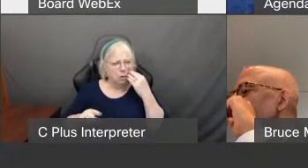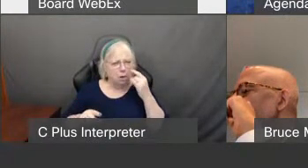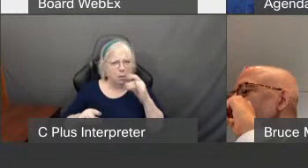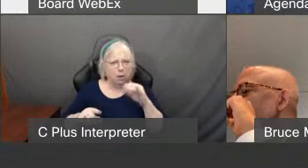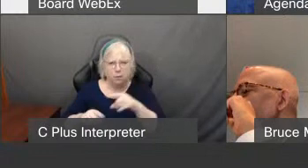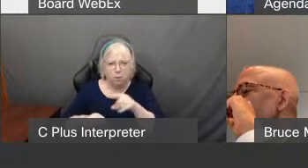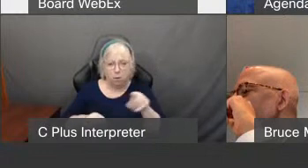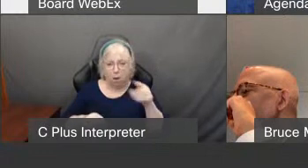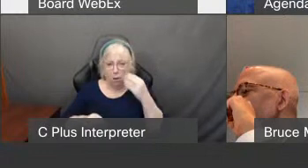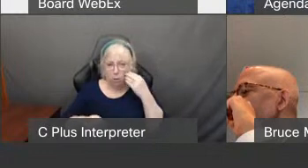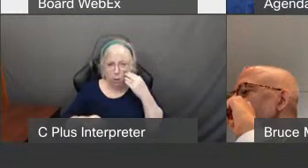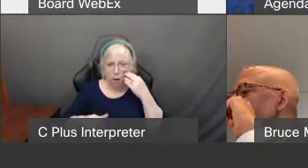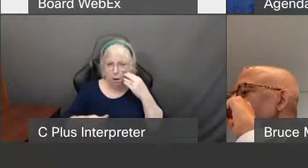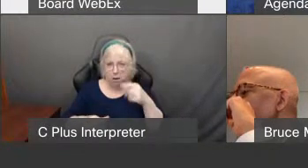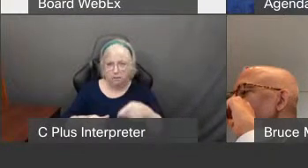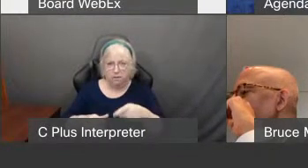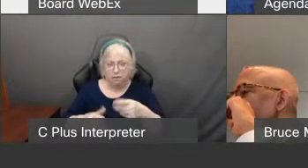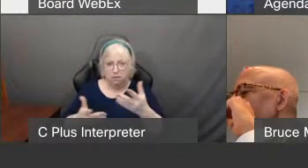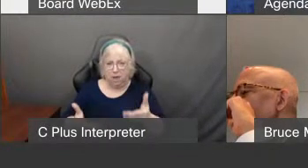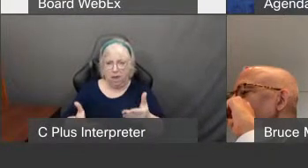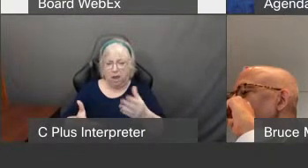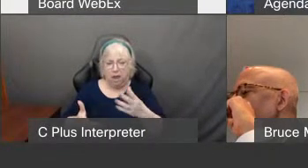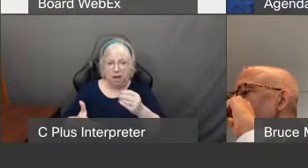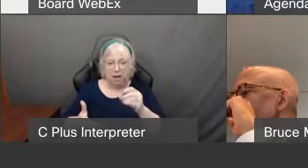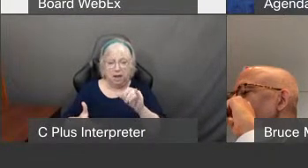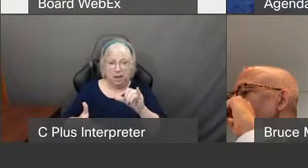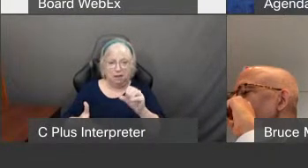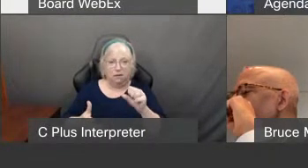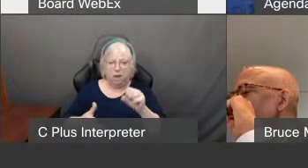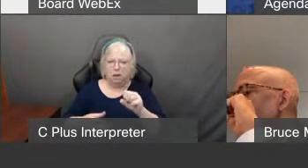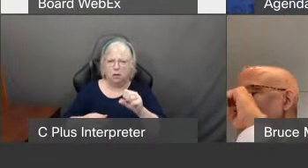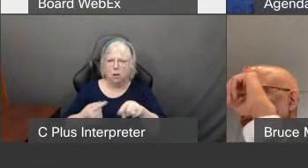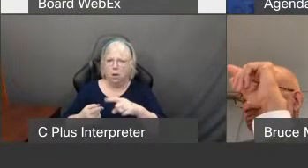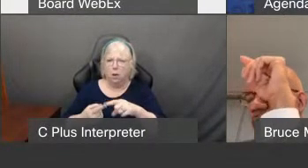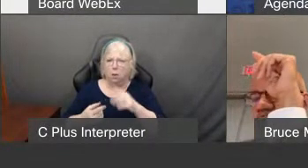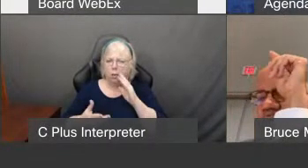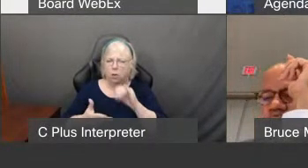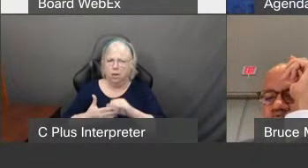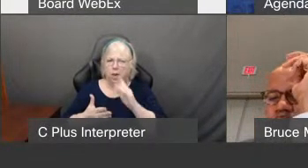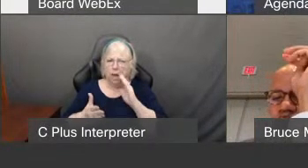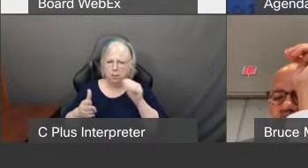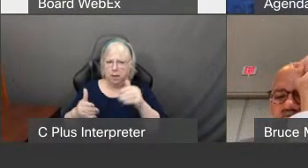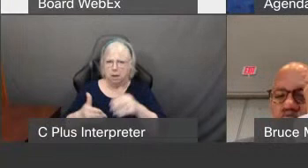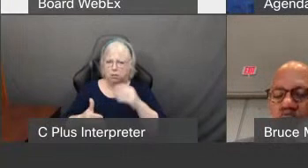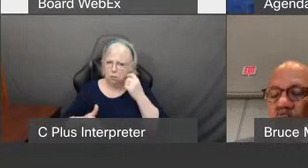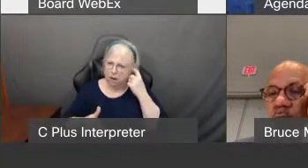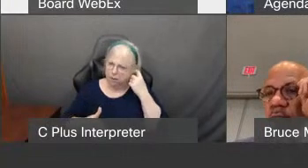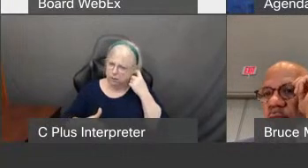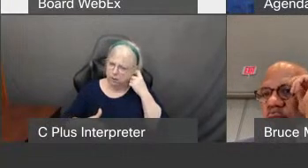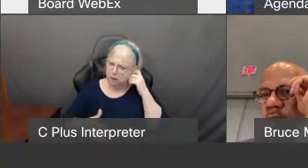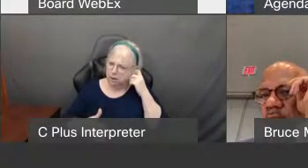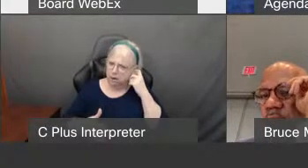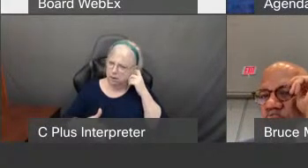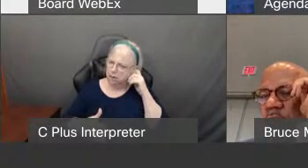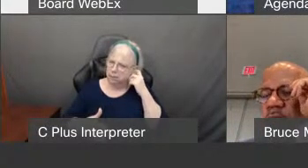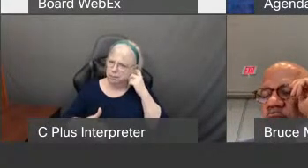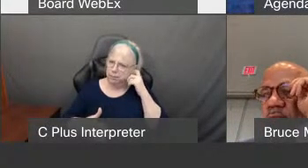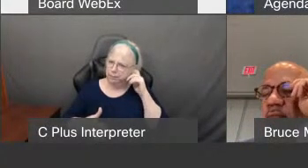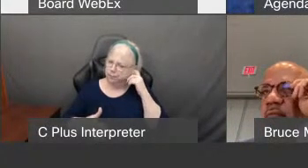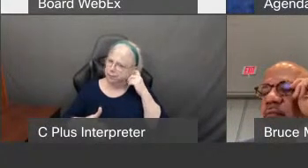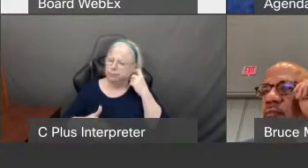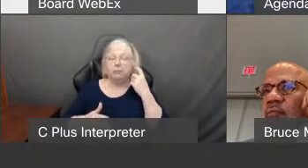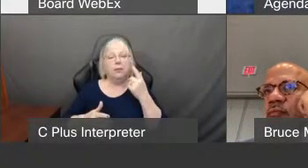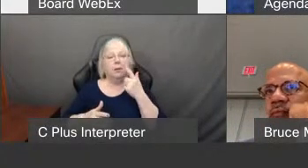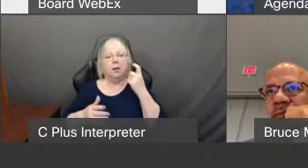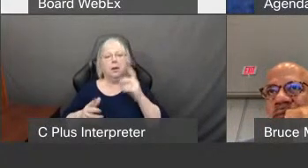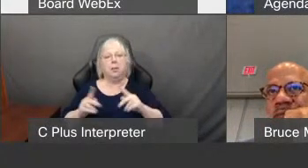all are aware of that. And if so, when will that be addressed? Because my